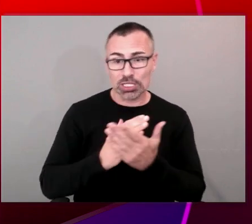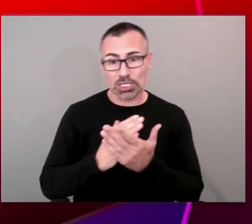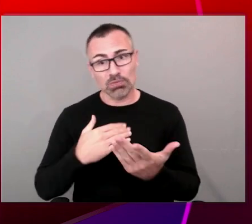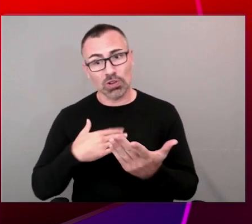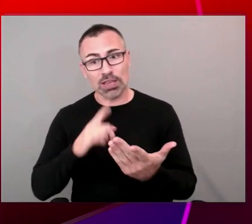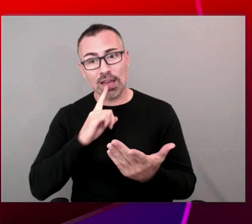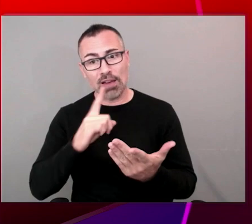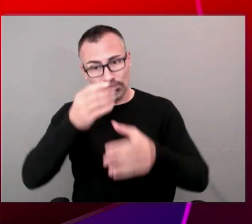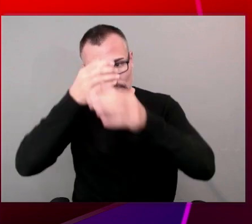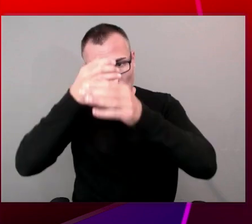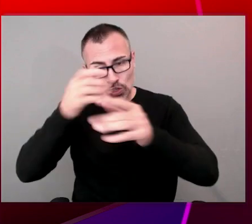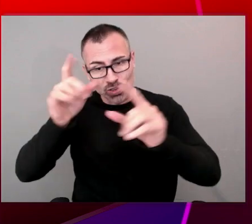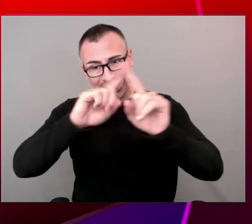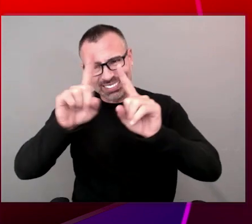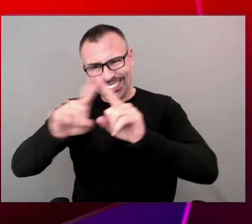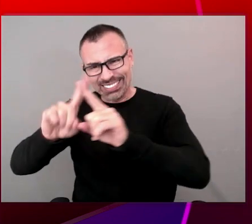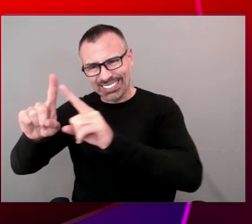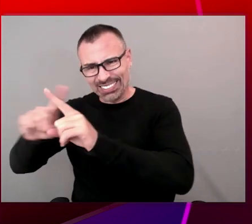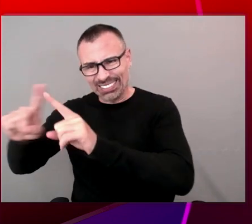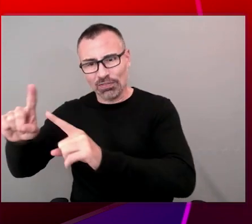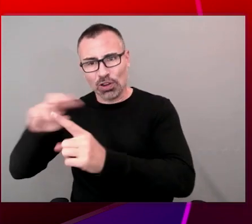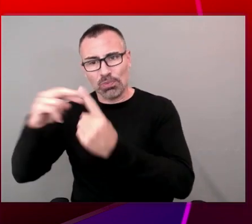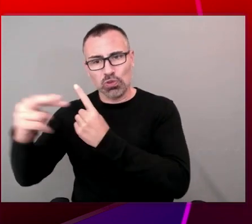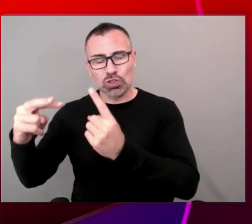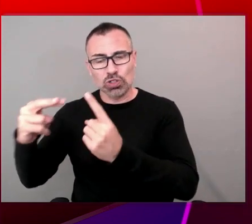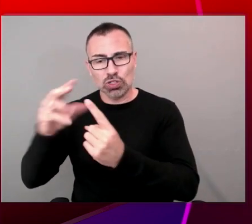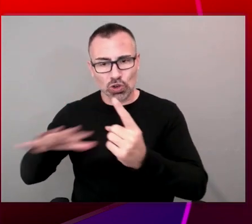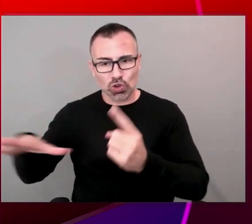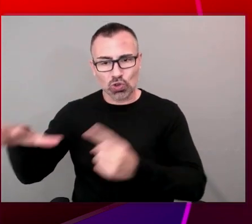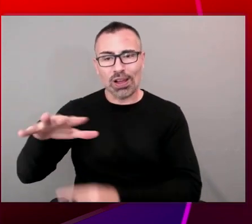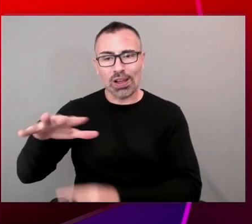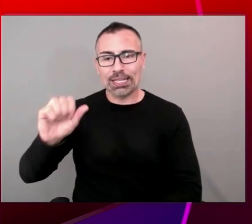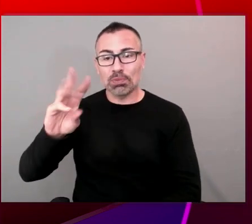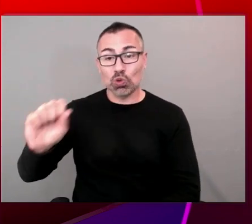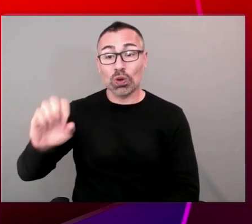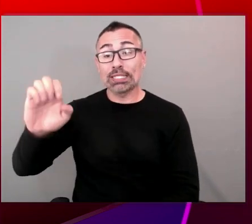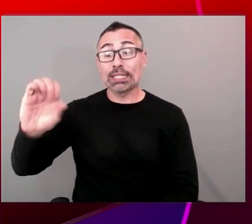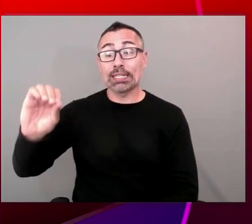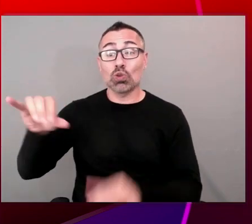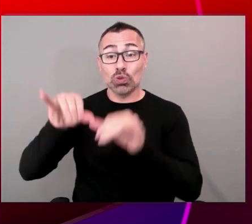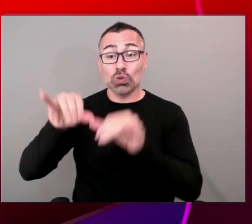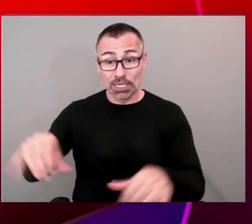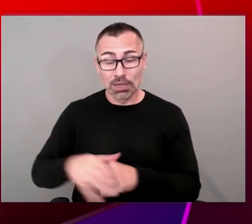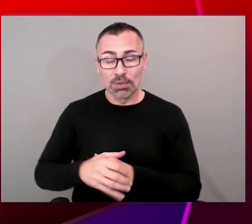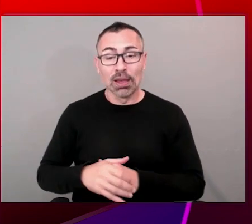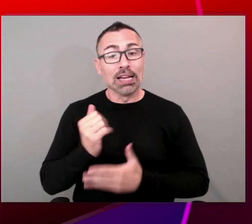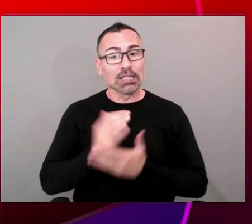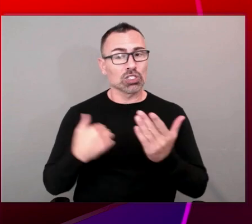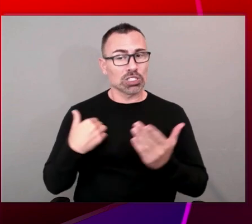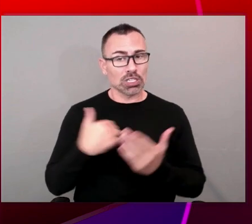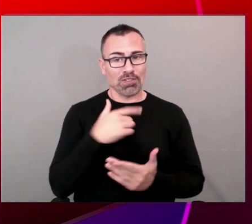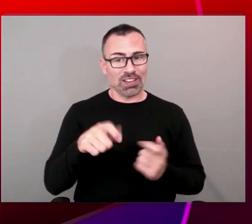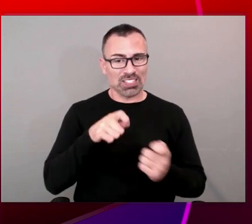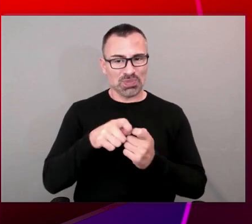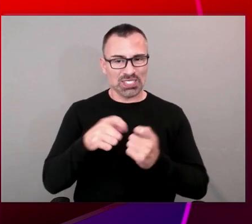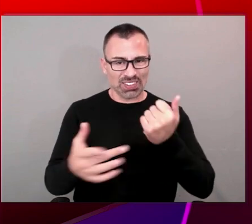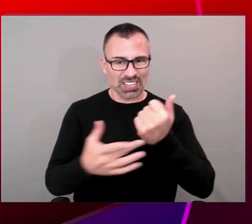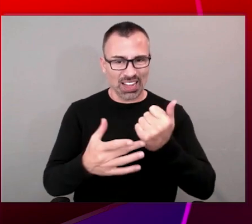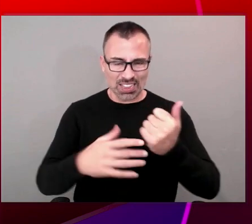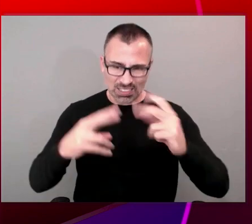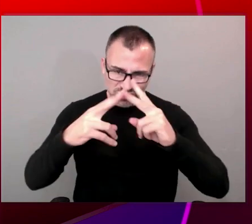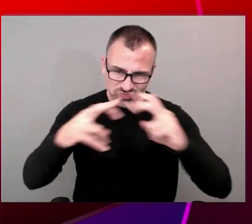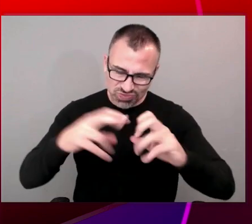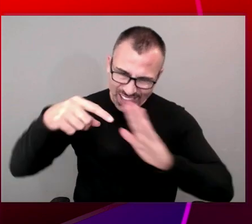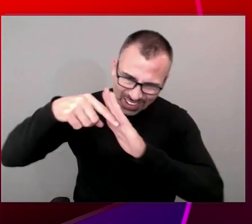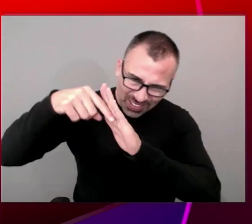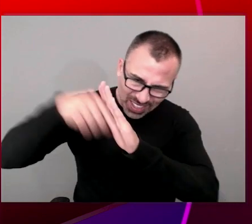general approaches across the AWS ecosystem, and some of us dive deeper into specific technologies like containers or